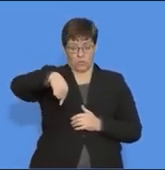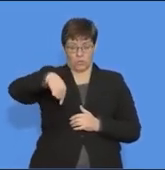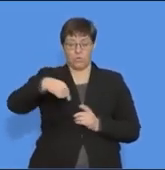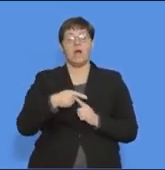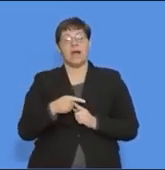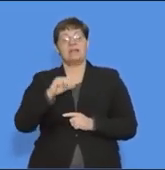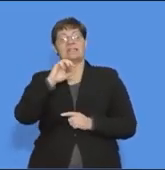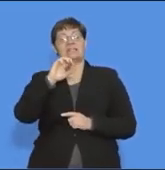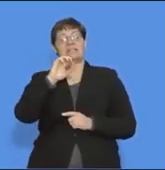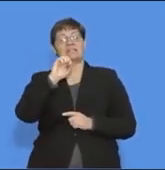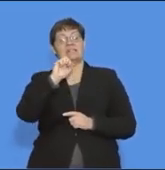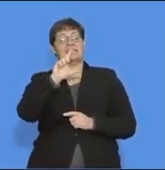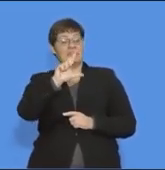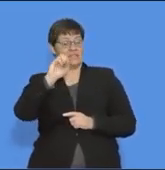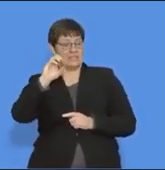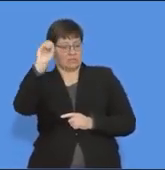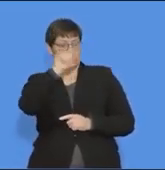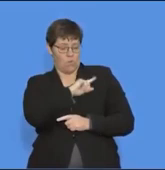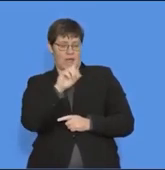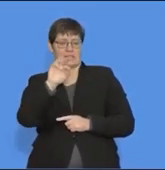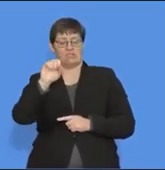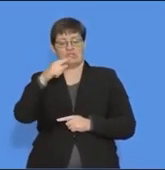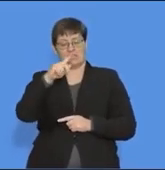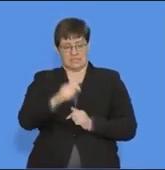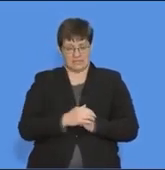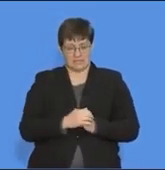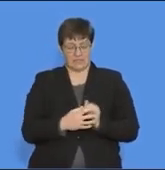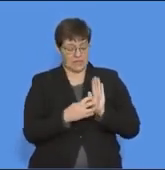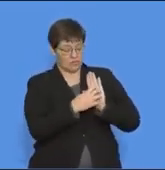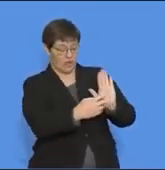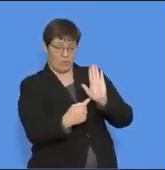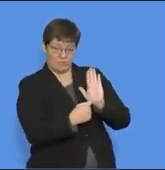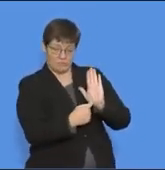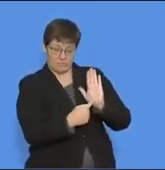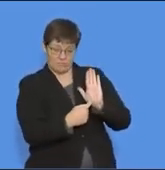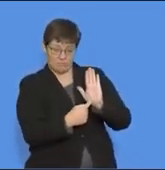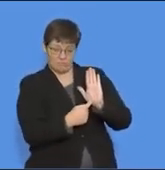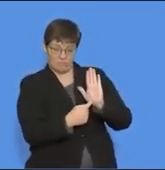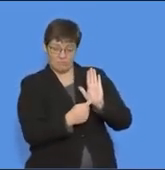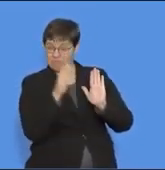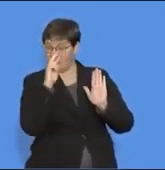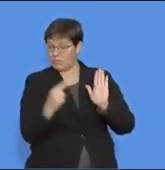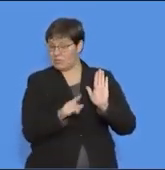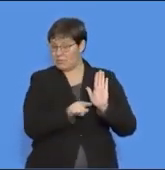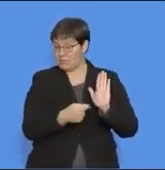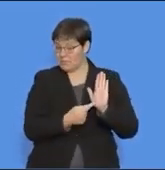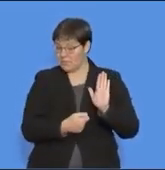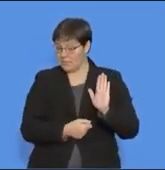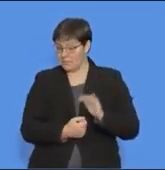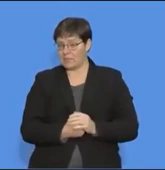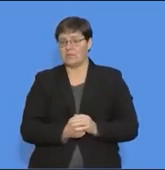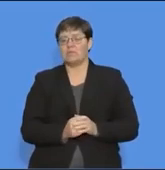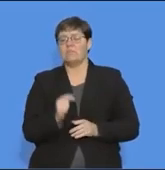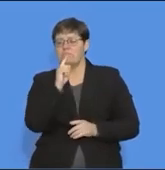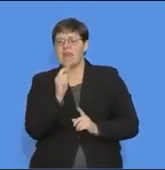70 degrees because of these tangents. Now, in a diagram, this is what our diagram will look like. Now, I just want